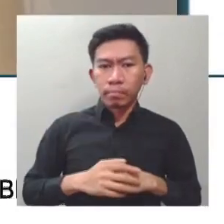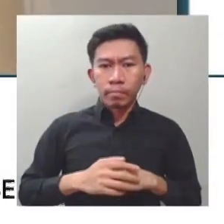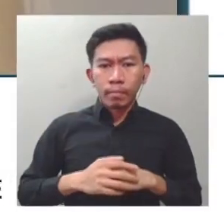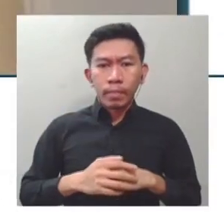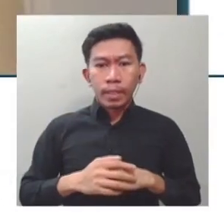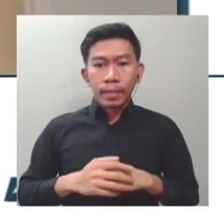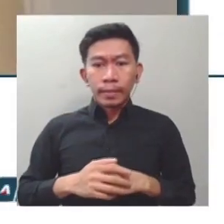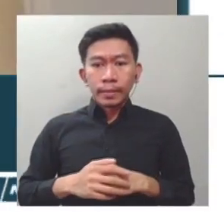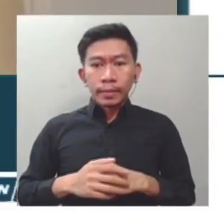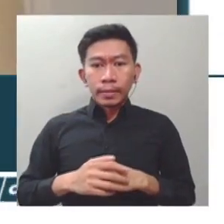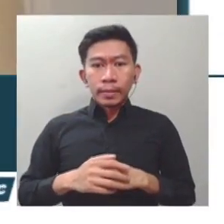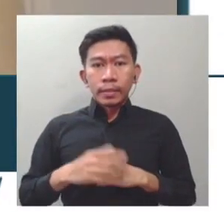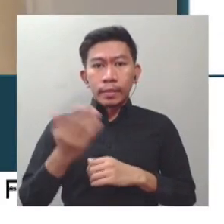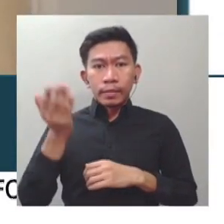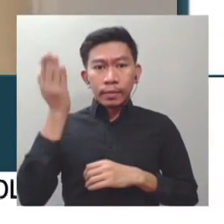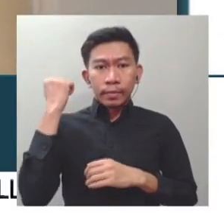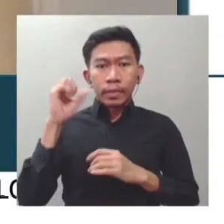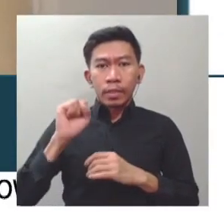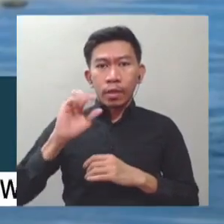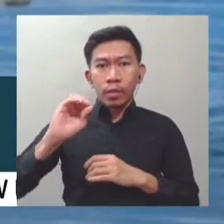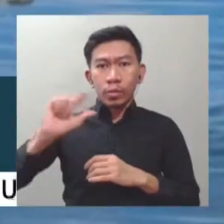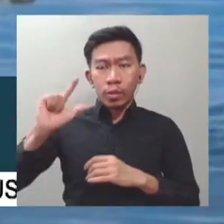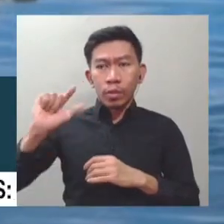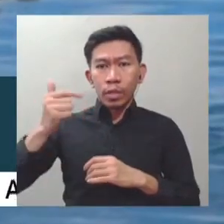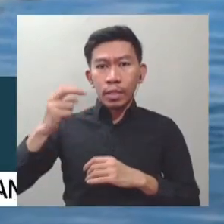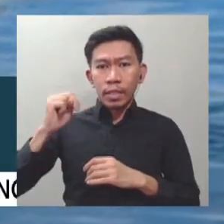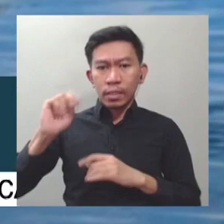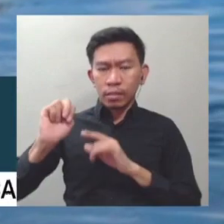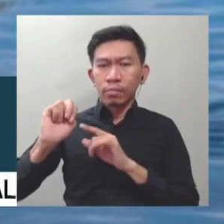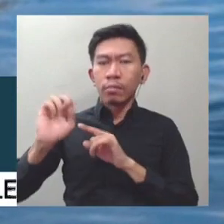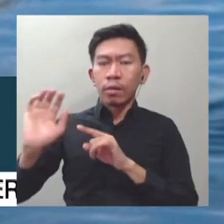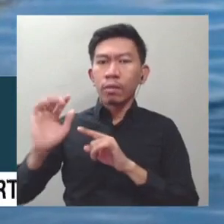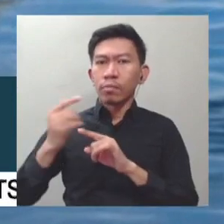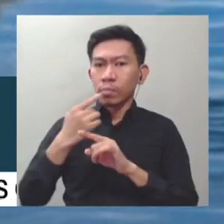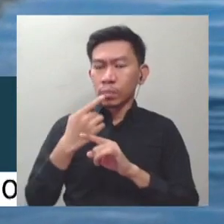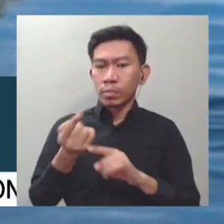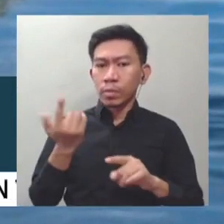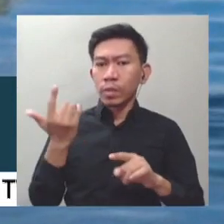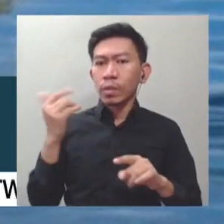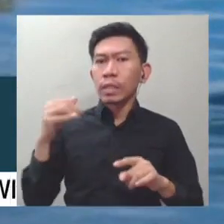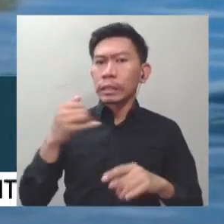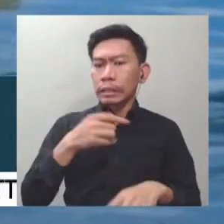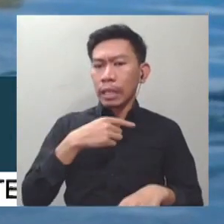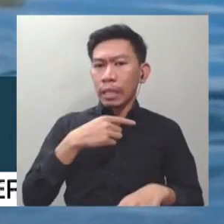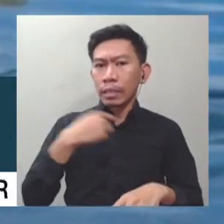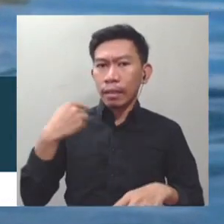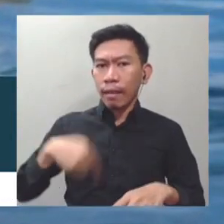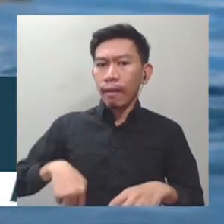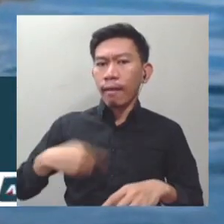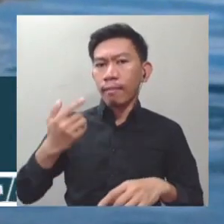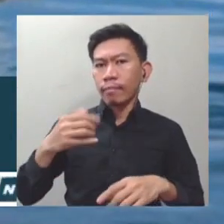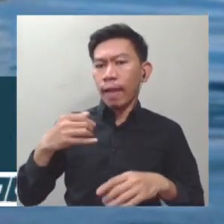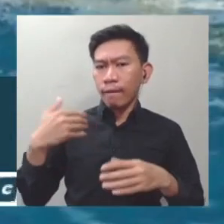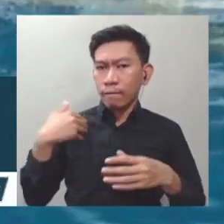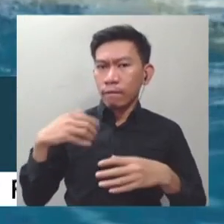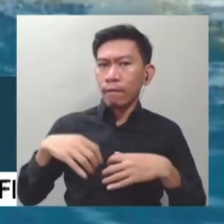For former Solicitor General Francis Hardelesa, China's installation of floating barriers is completely